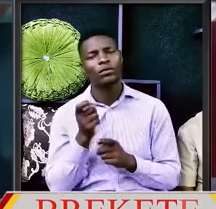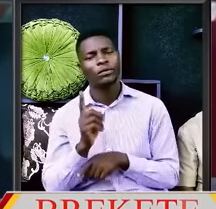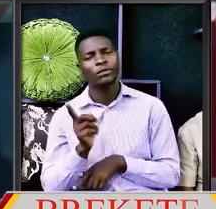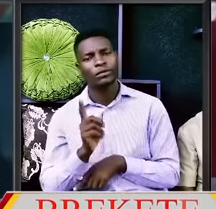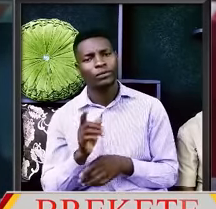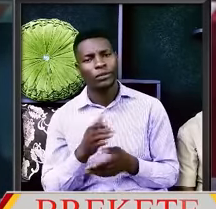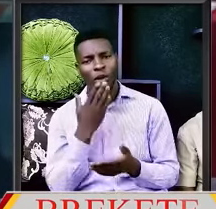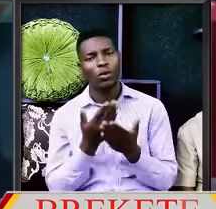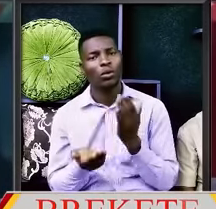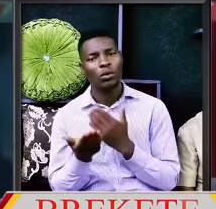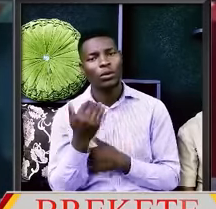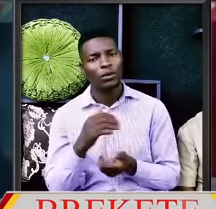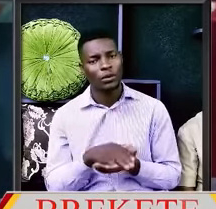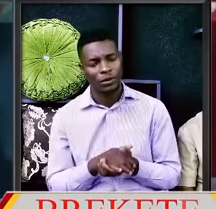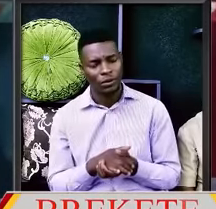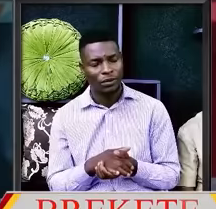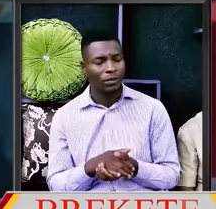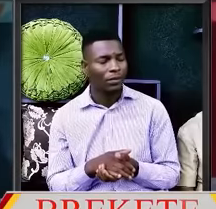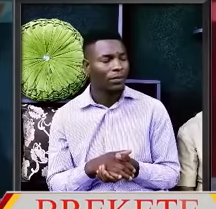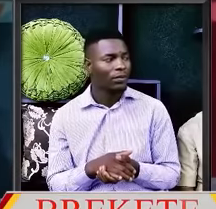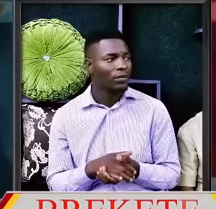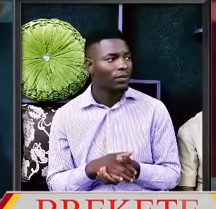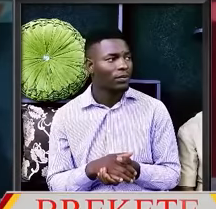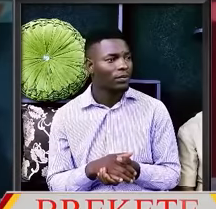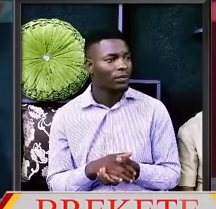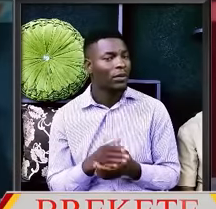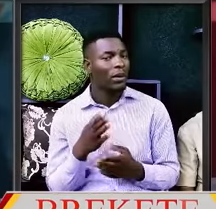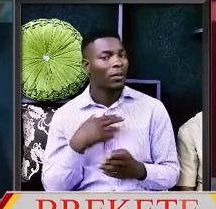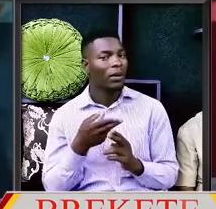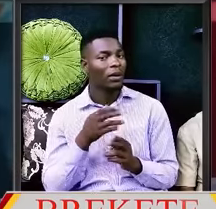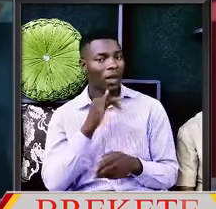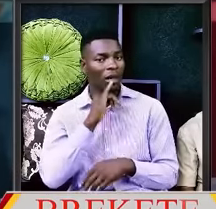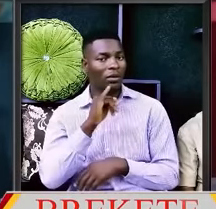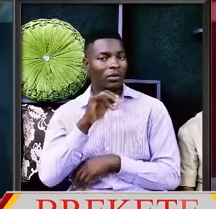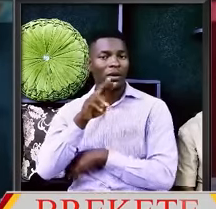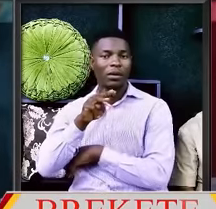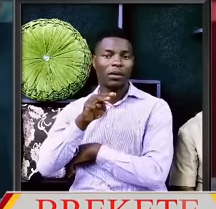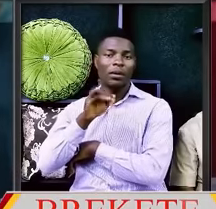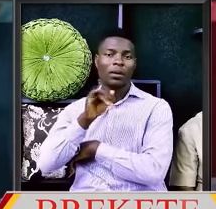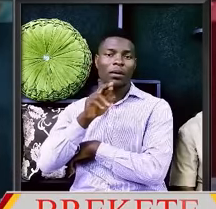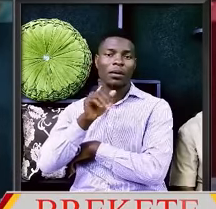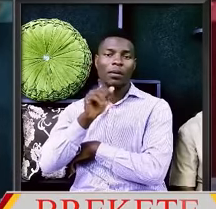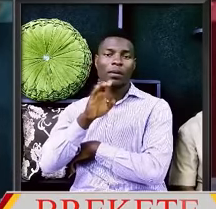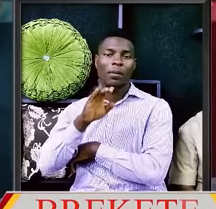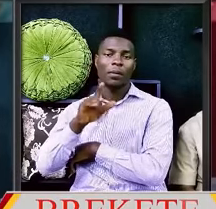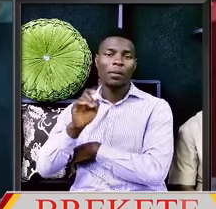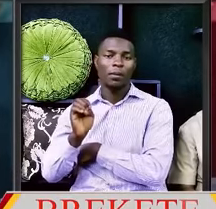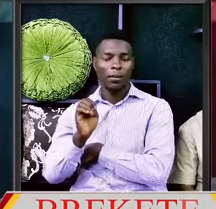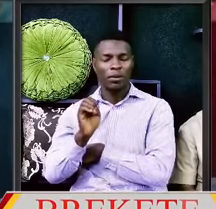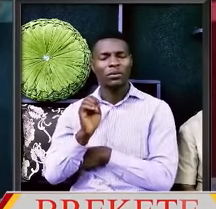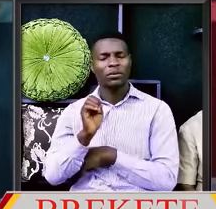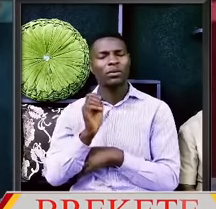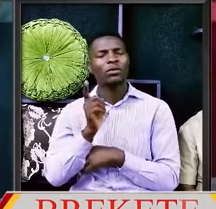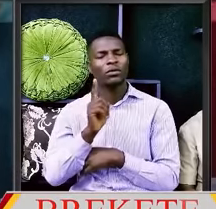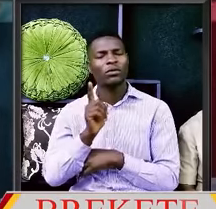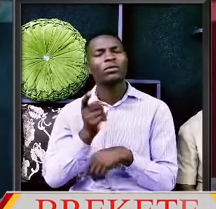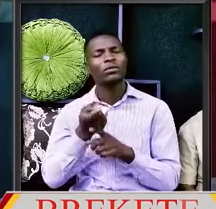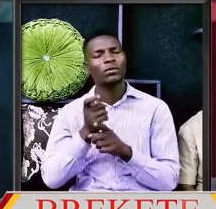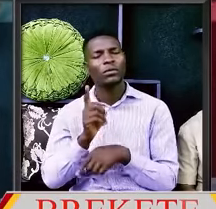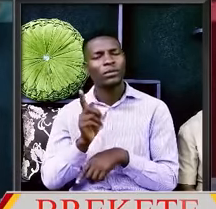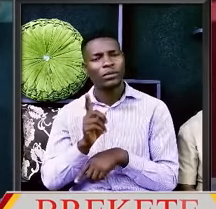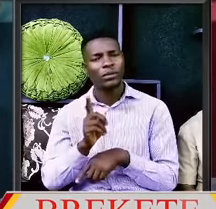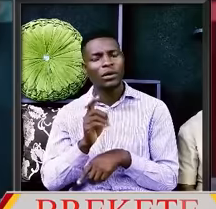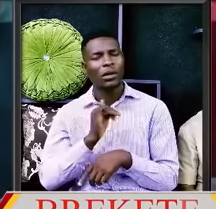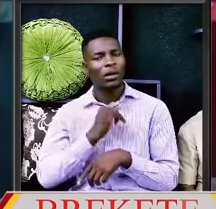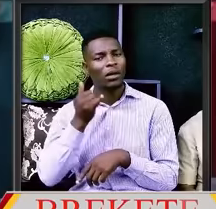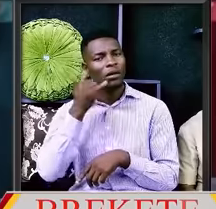Good morning, sir. Morning, ma. Yeah, my name is Miracle. Okay, where are you, Devano, from?